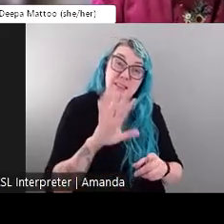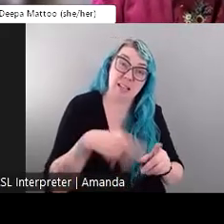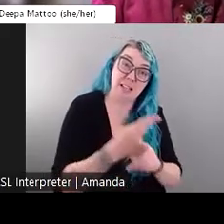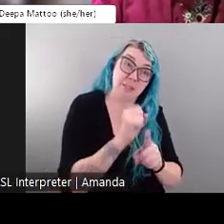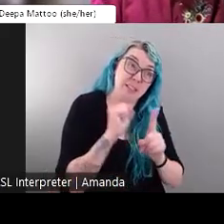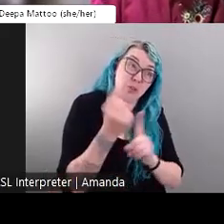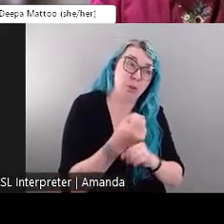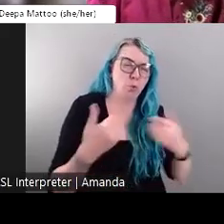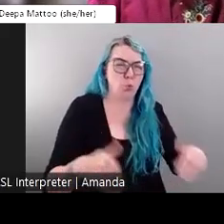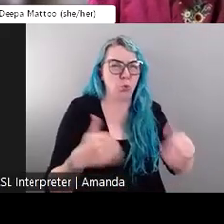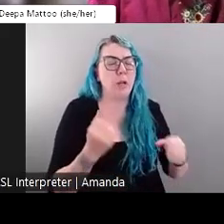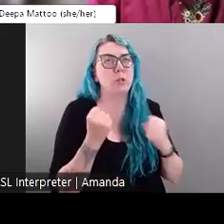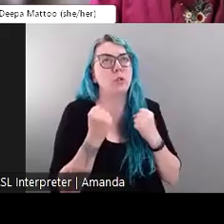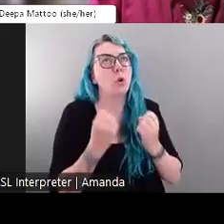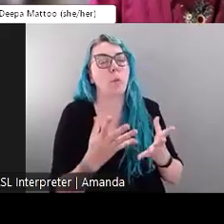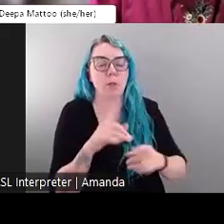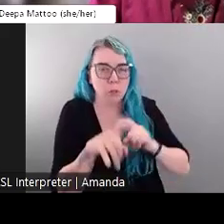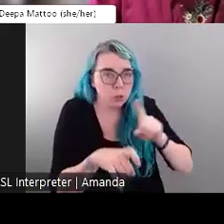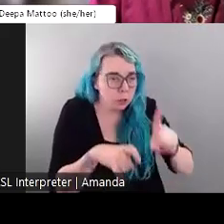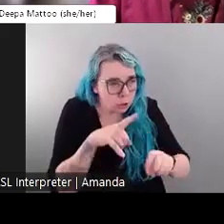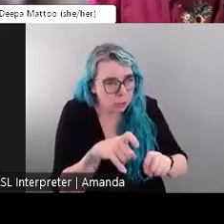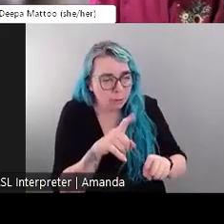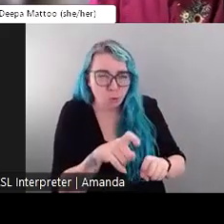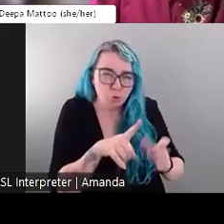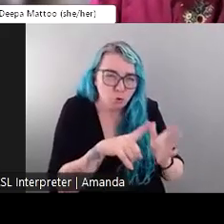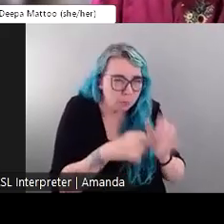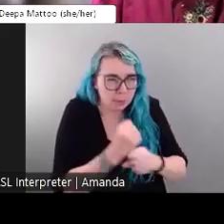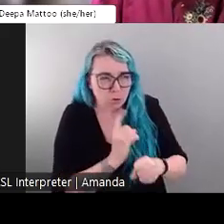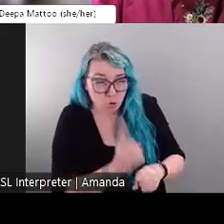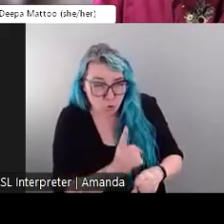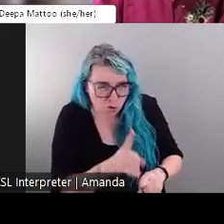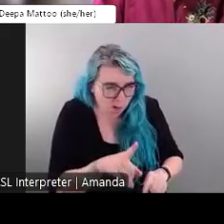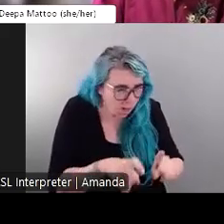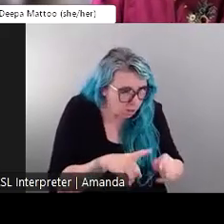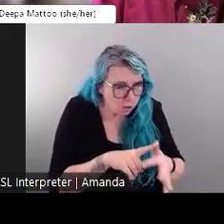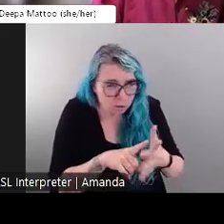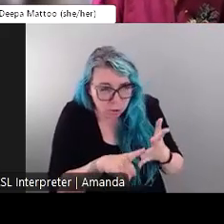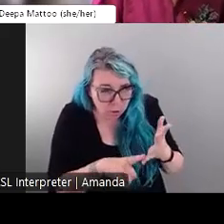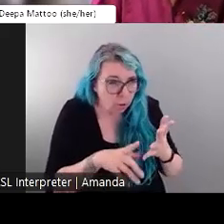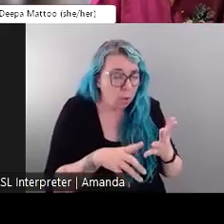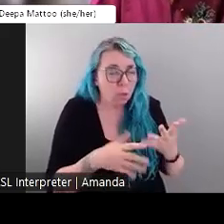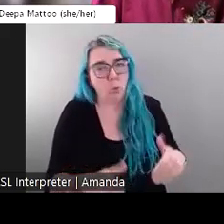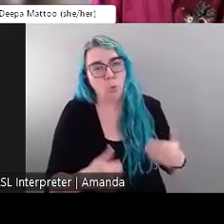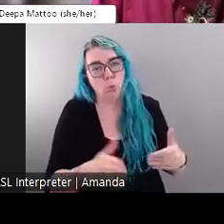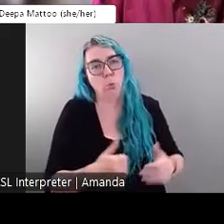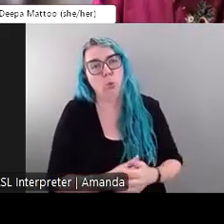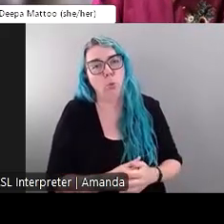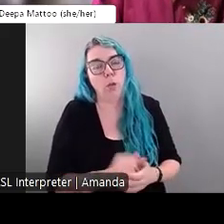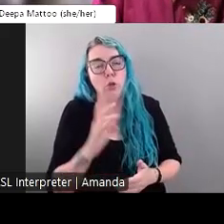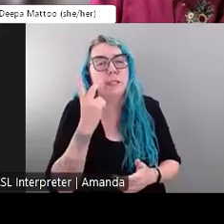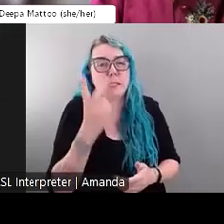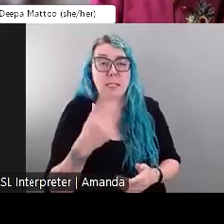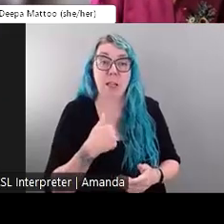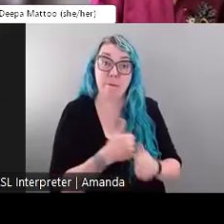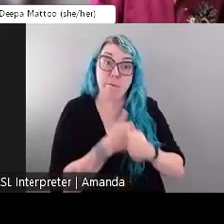and asked. And we were just trying to do a sample of questions, but within that, I was like already you could see that I was going off script